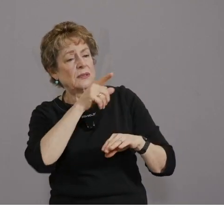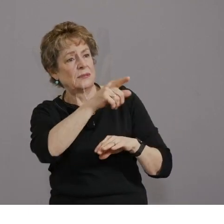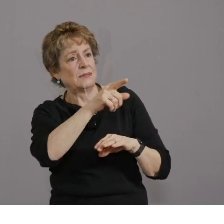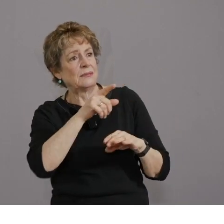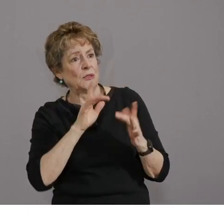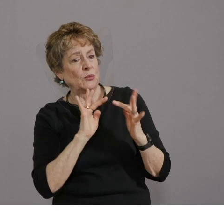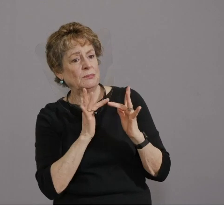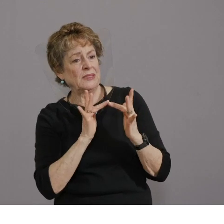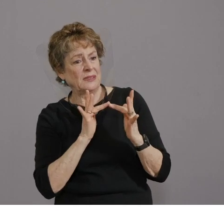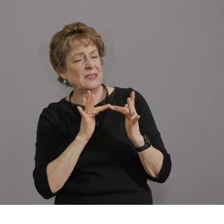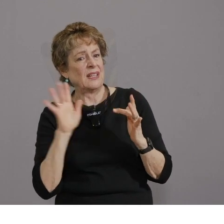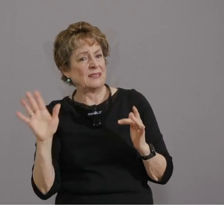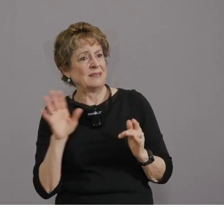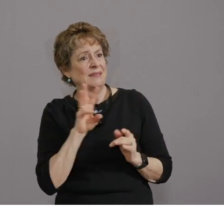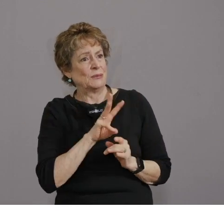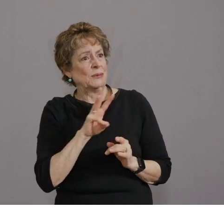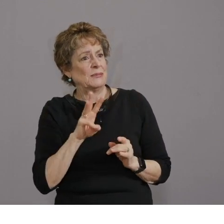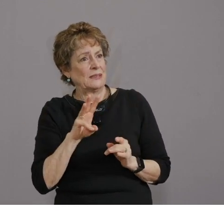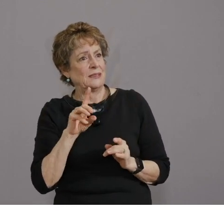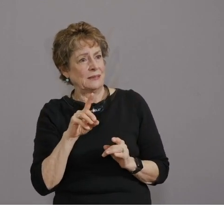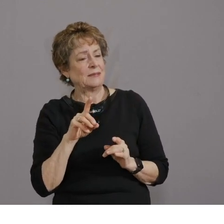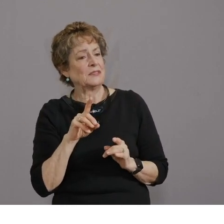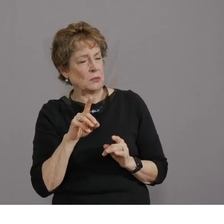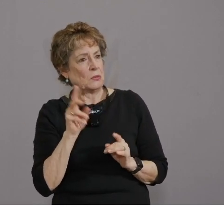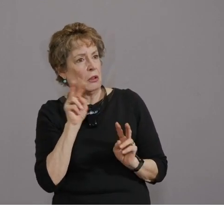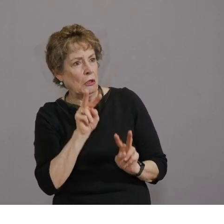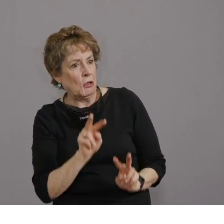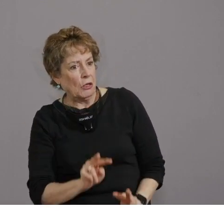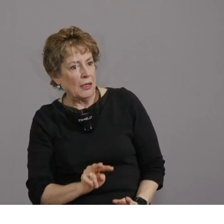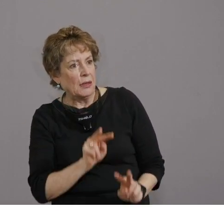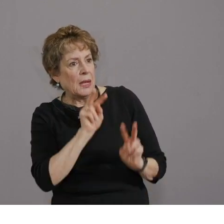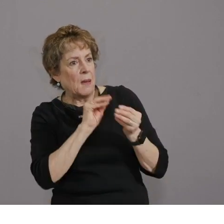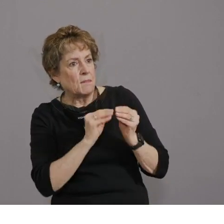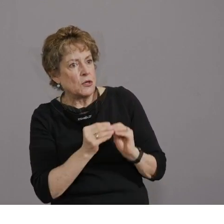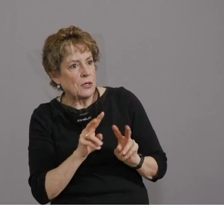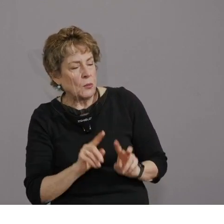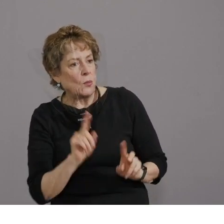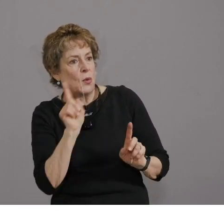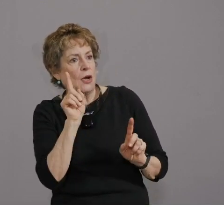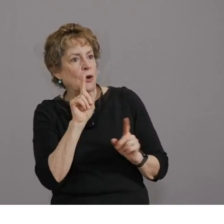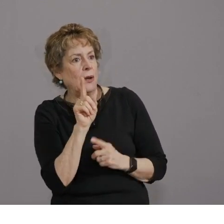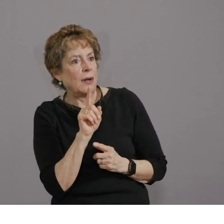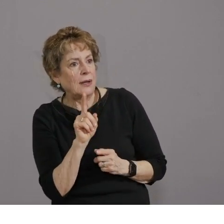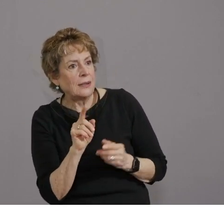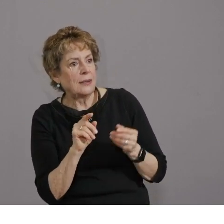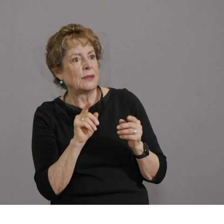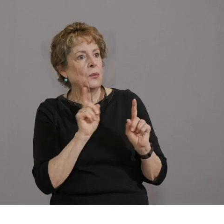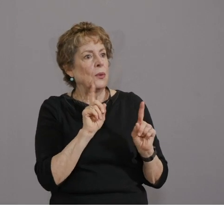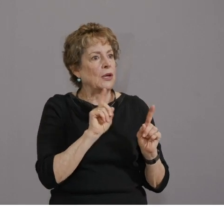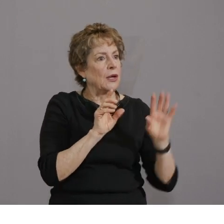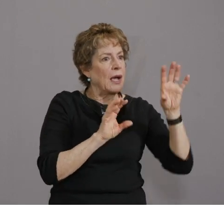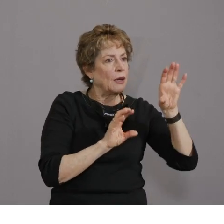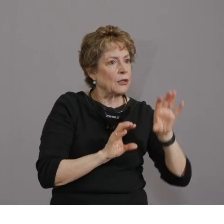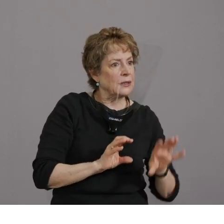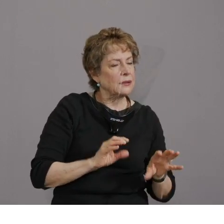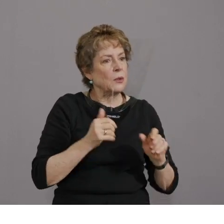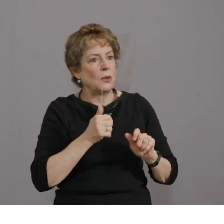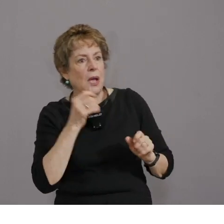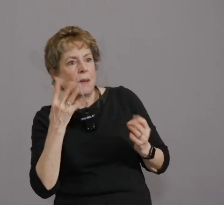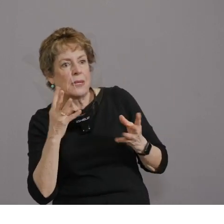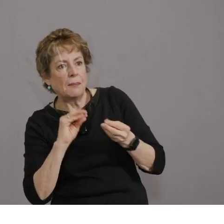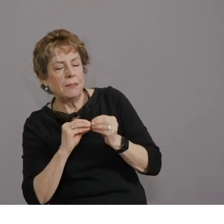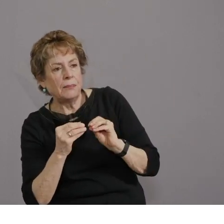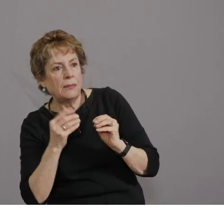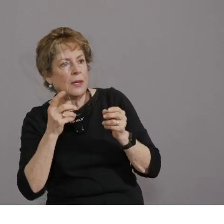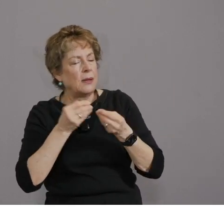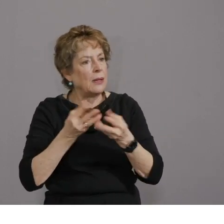what phase that county is currently vaccinating, the total vaccines administered, along with the vaccination rate